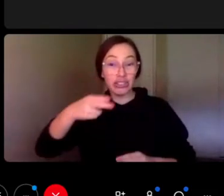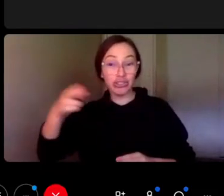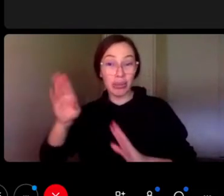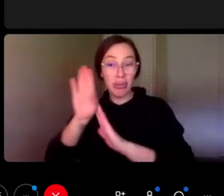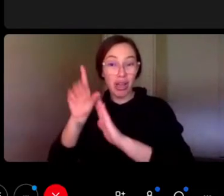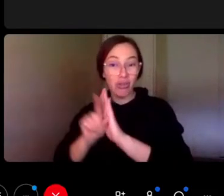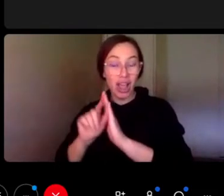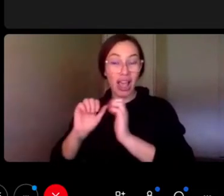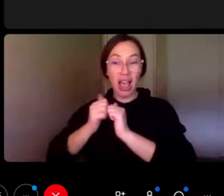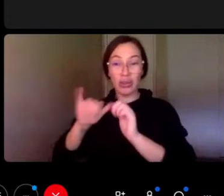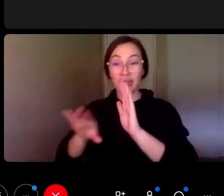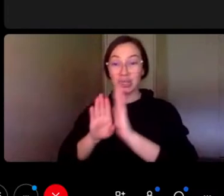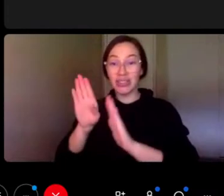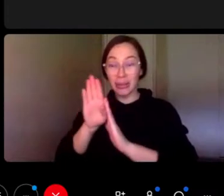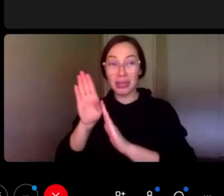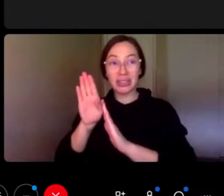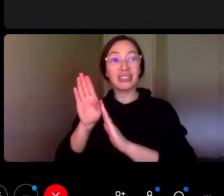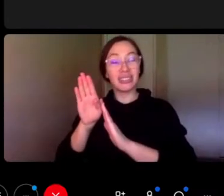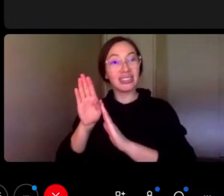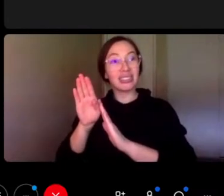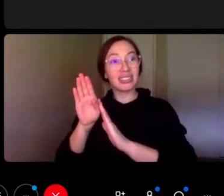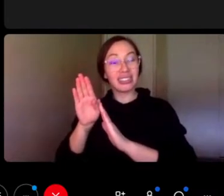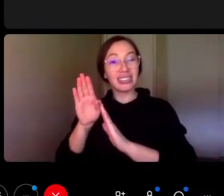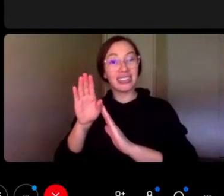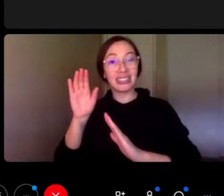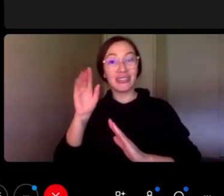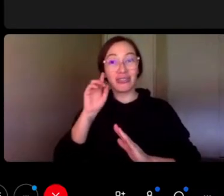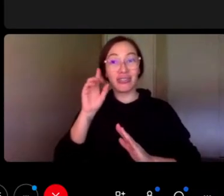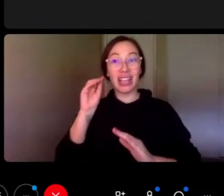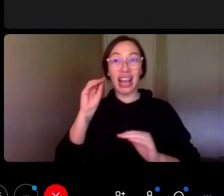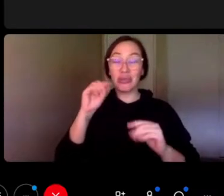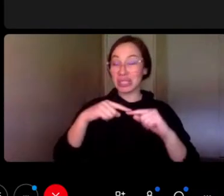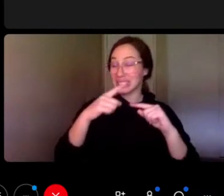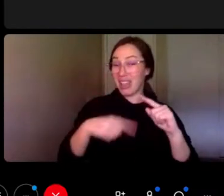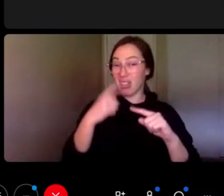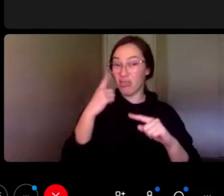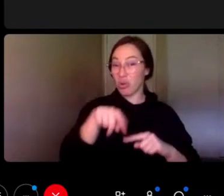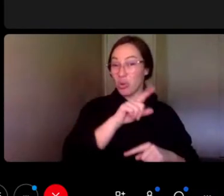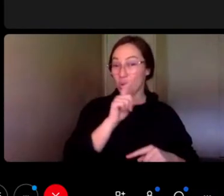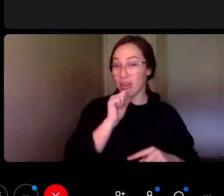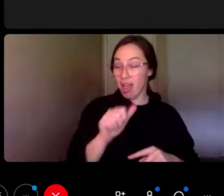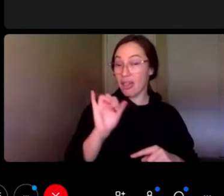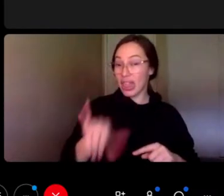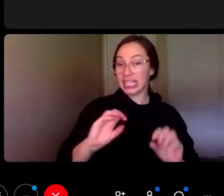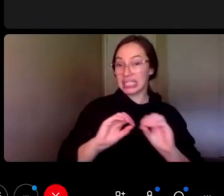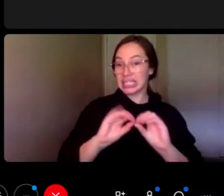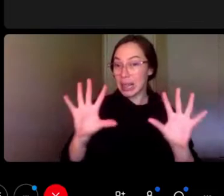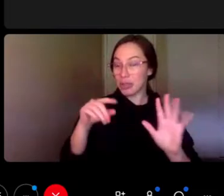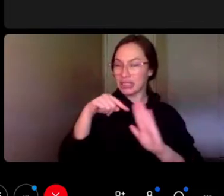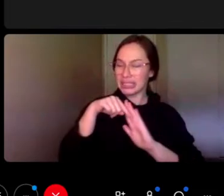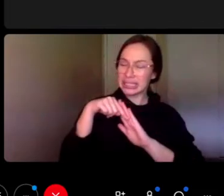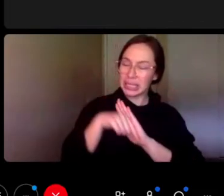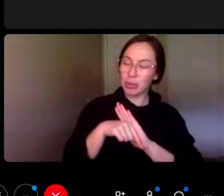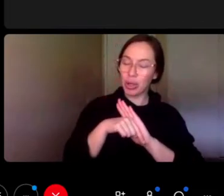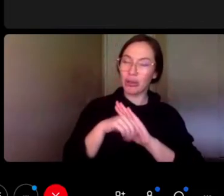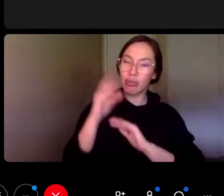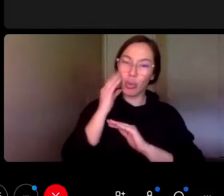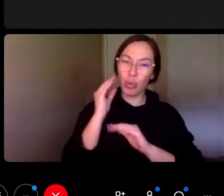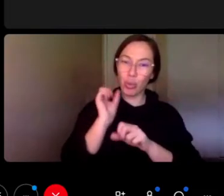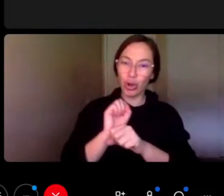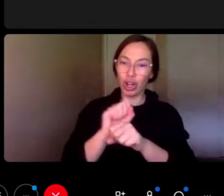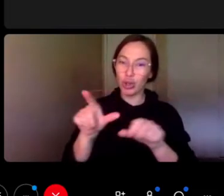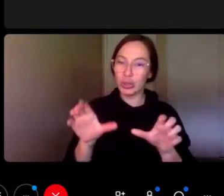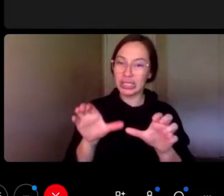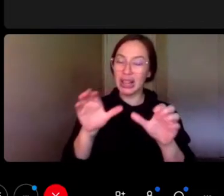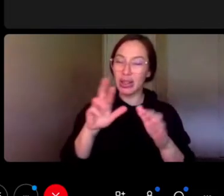that was developed is insightful for some of the people that weren't on that committee to hear the deliberate, deep work you did that resulted in